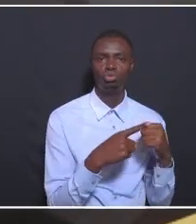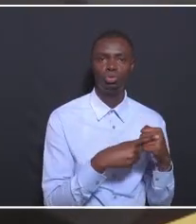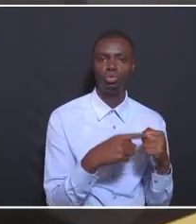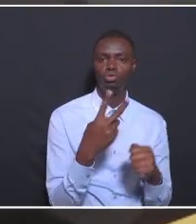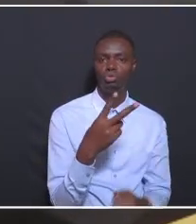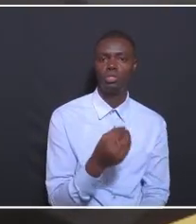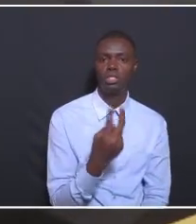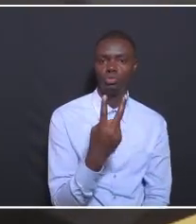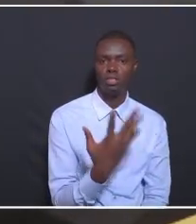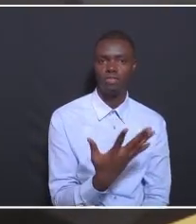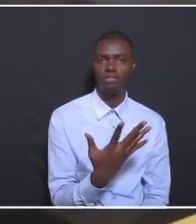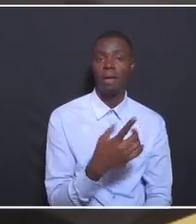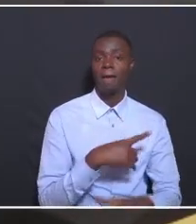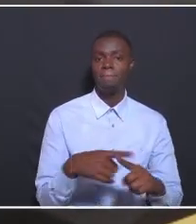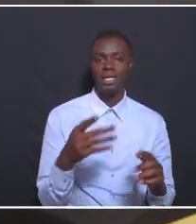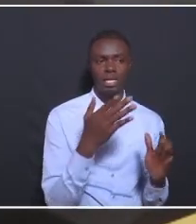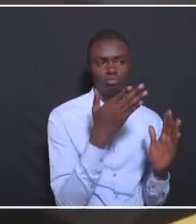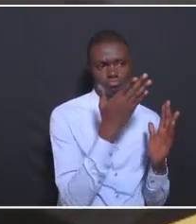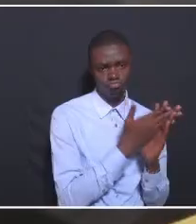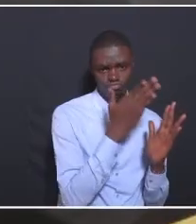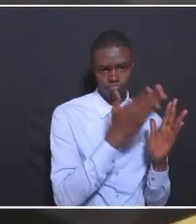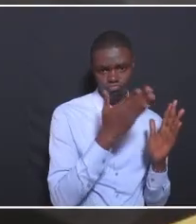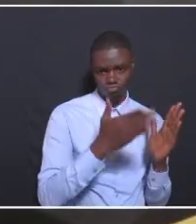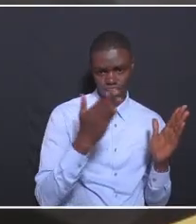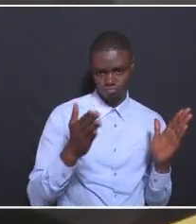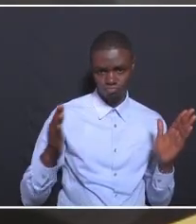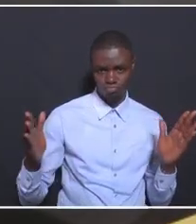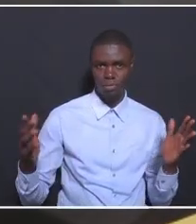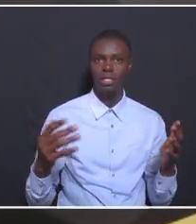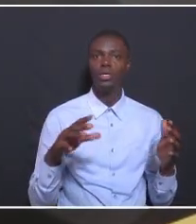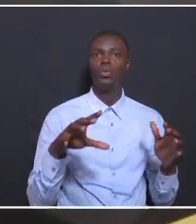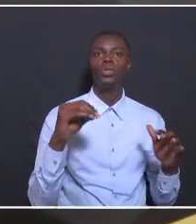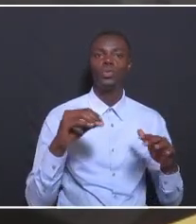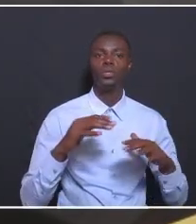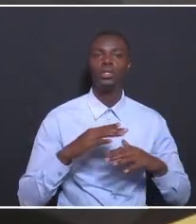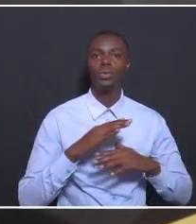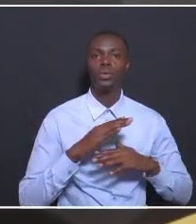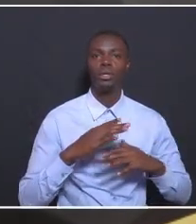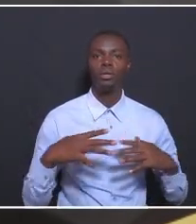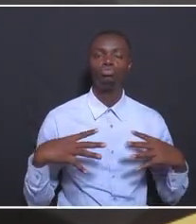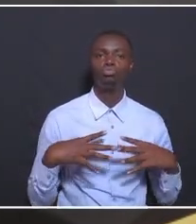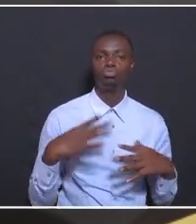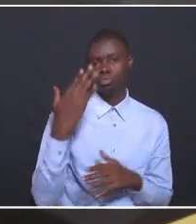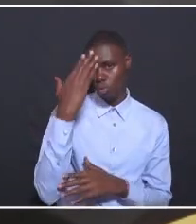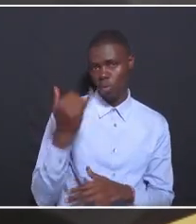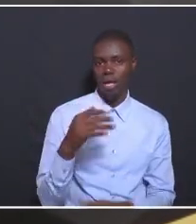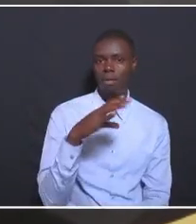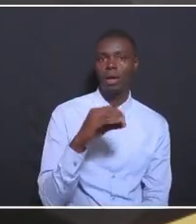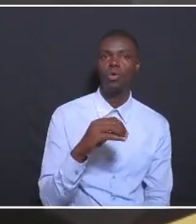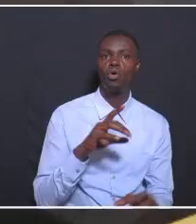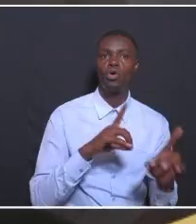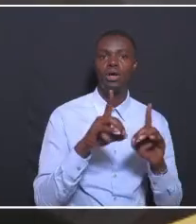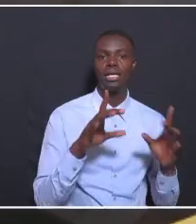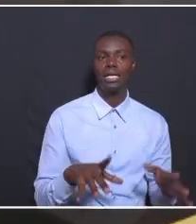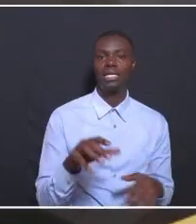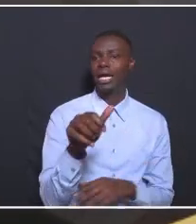2025. But in between, we had to take a short break because my co-director and 3 others were